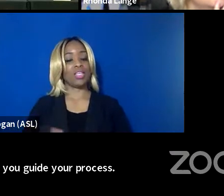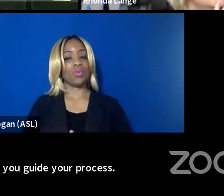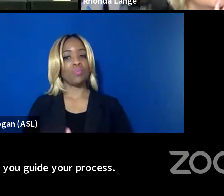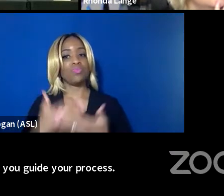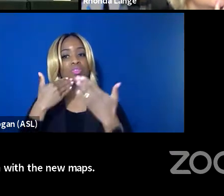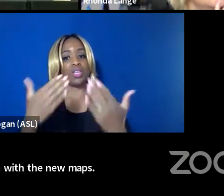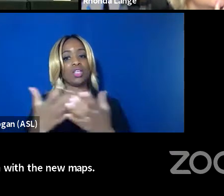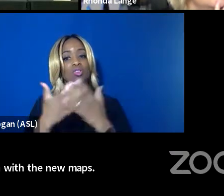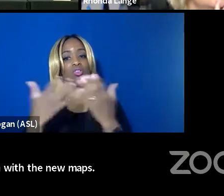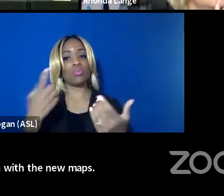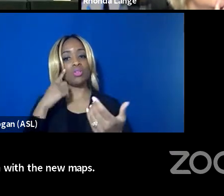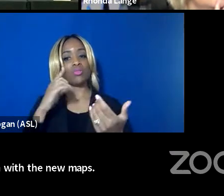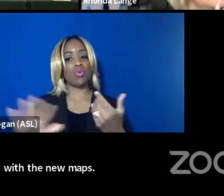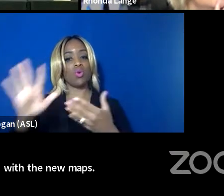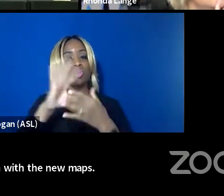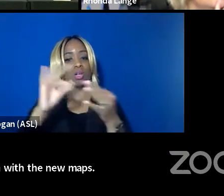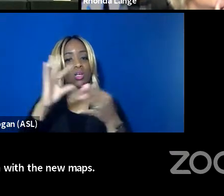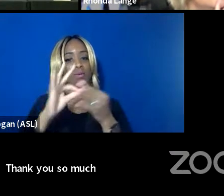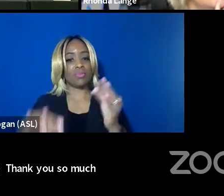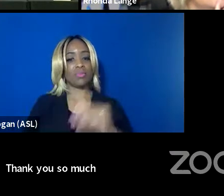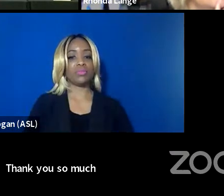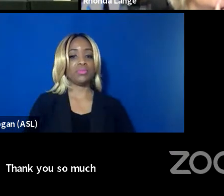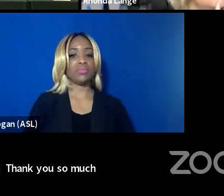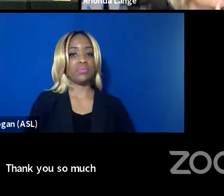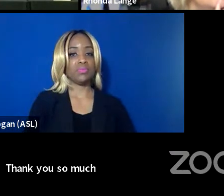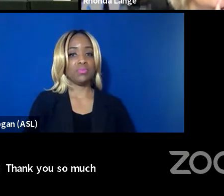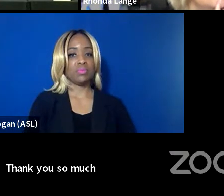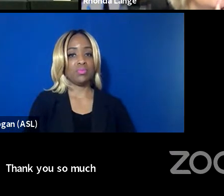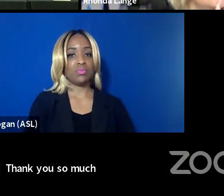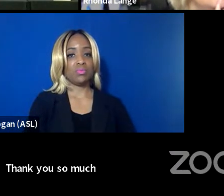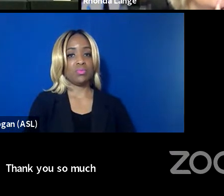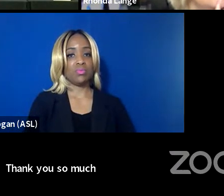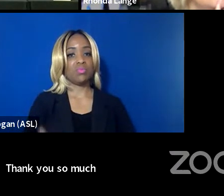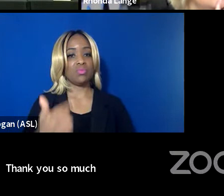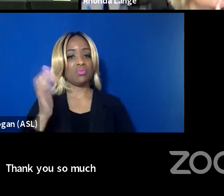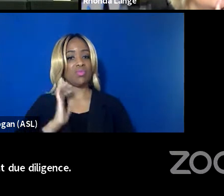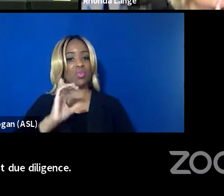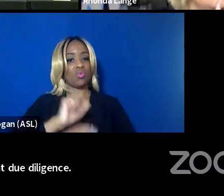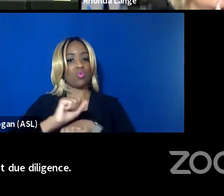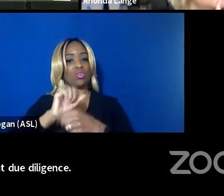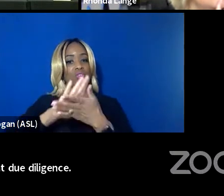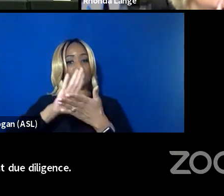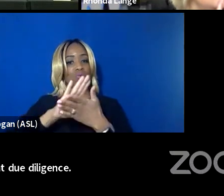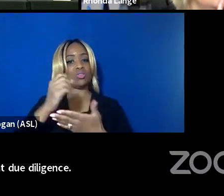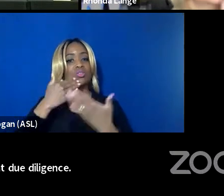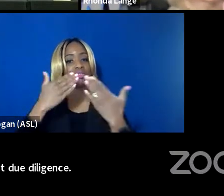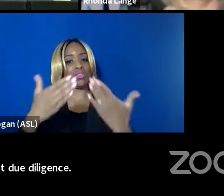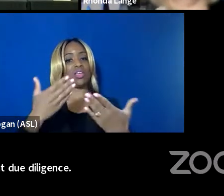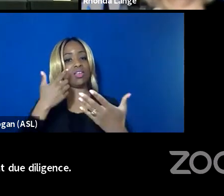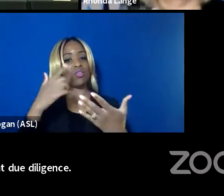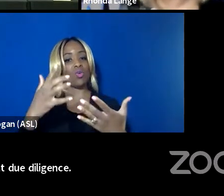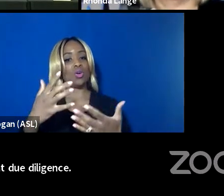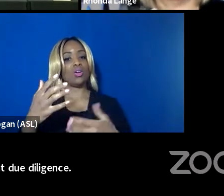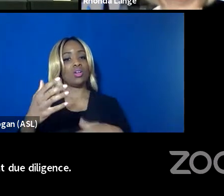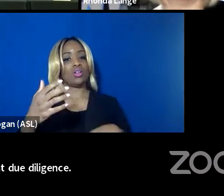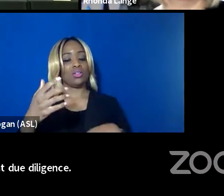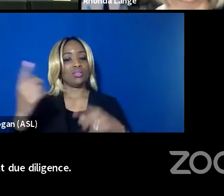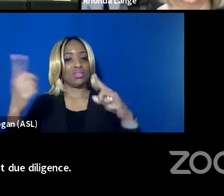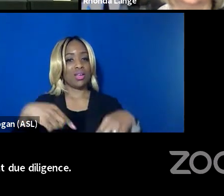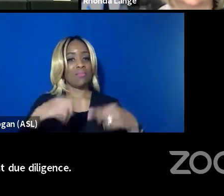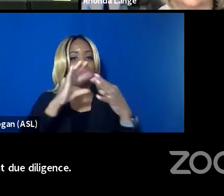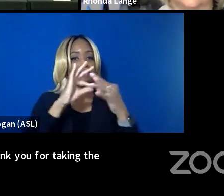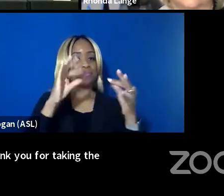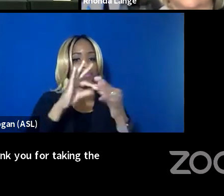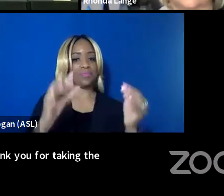so much for taking the time for that due diligence. I used to work in a school, so thank you for taking the time to come out and address